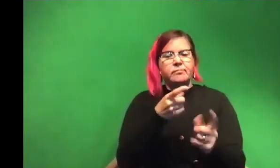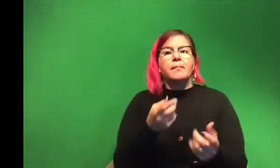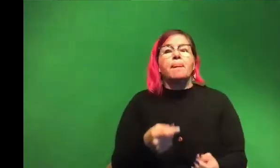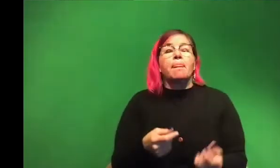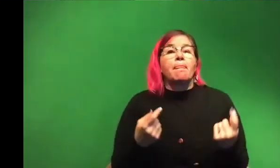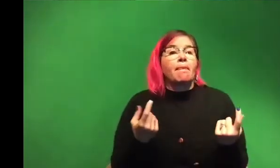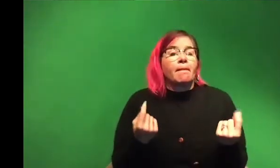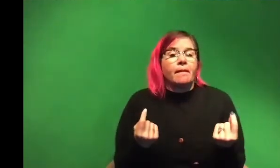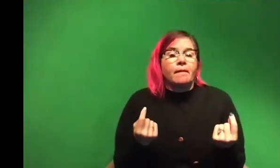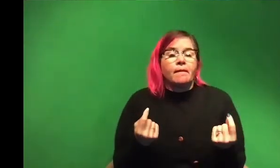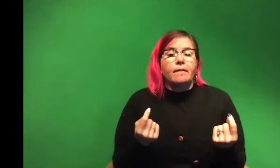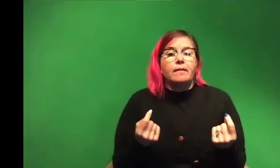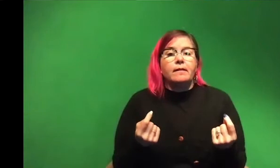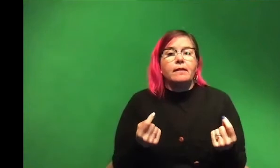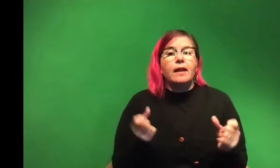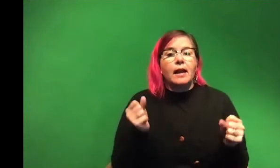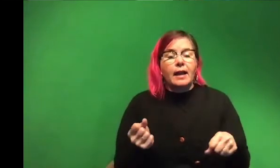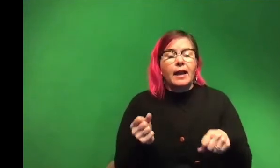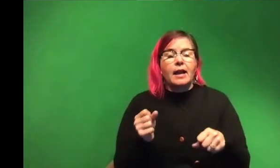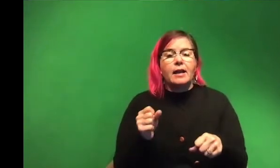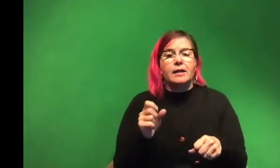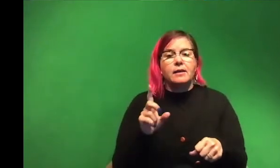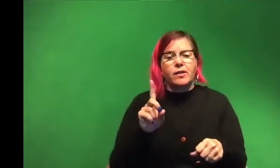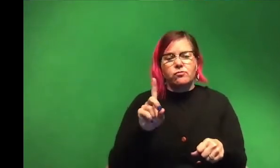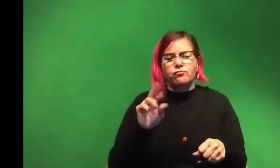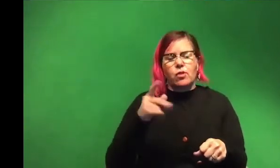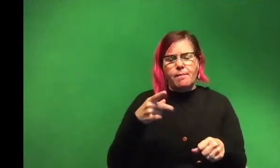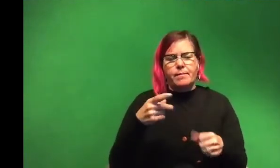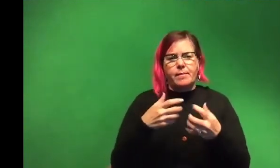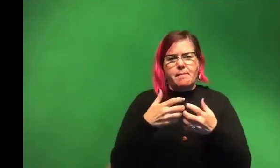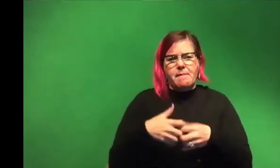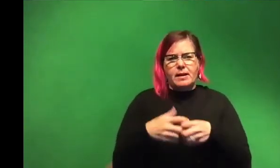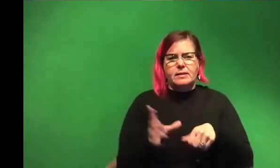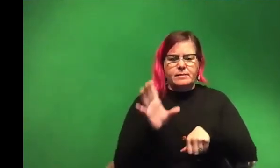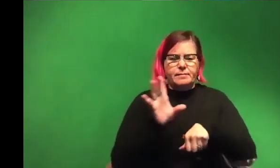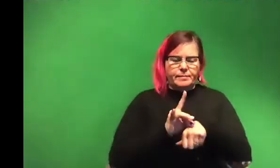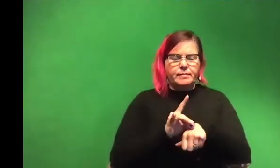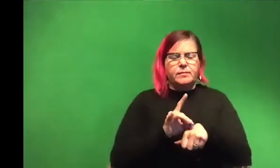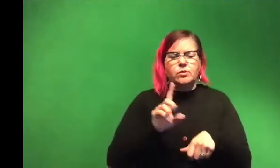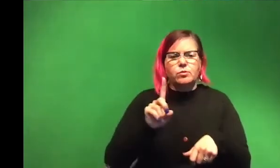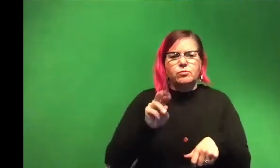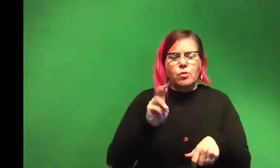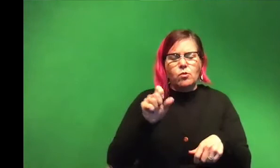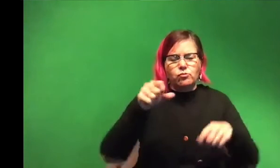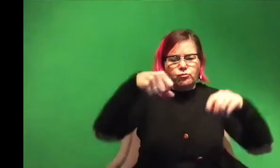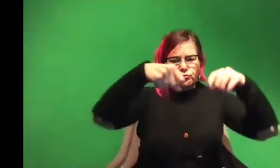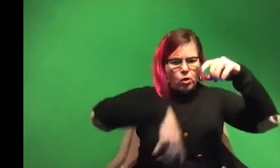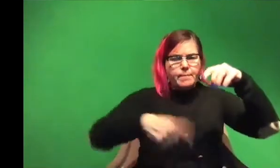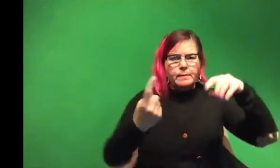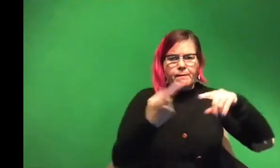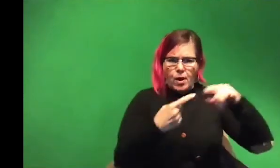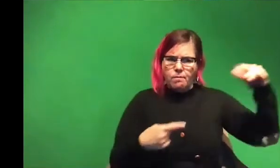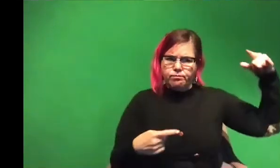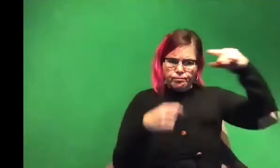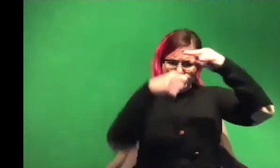like we can actually strap a drop mechanism to an unmanned aircraft system and then drop something from it. Cool.